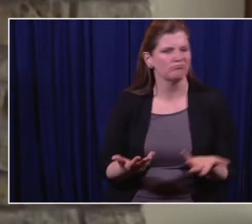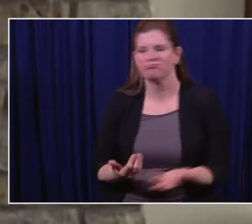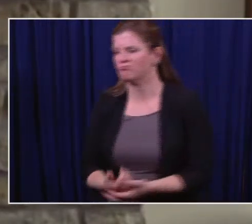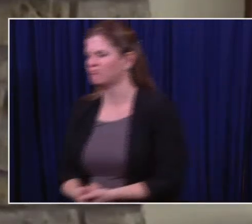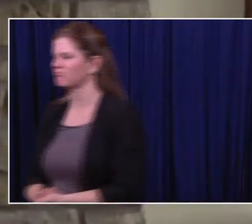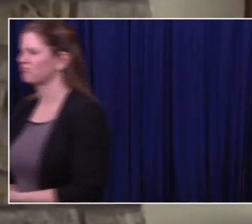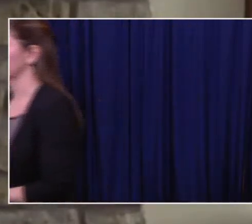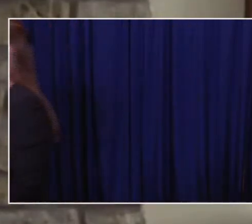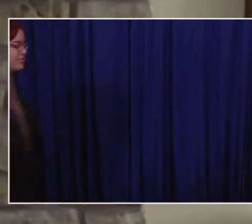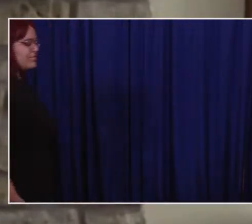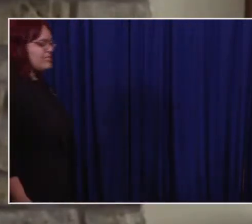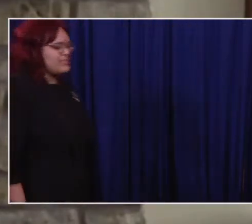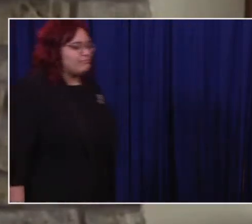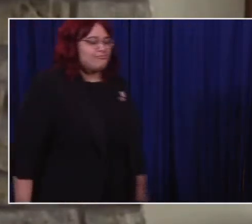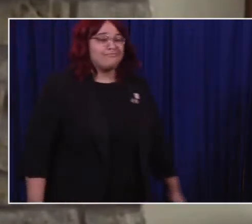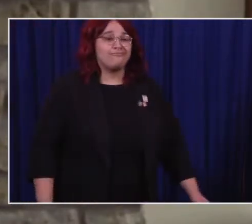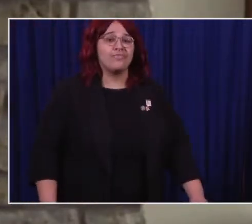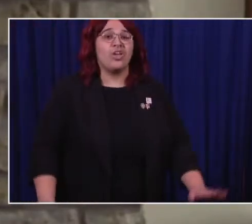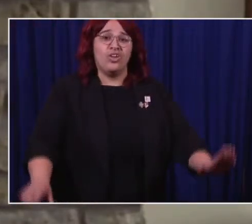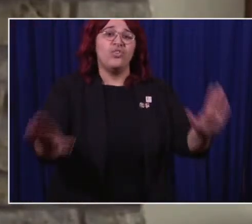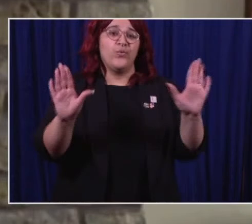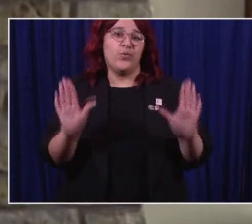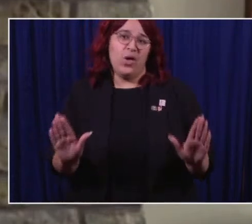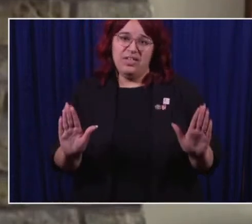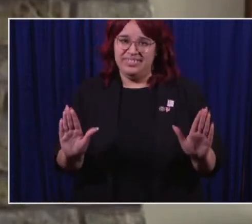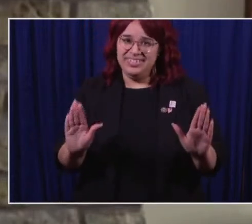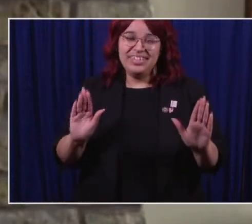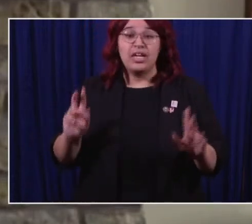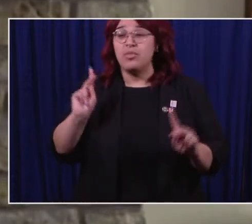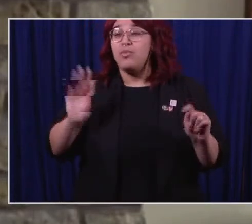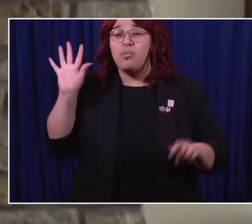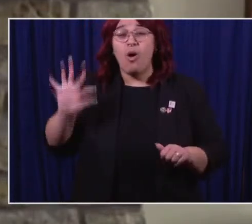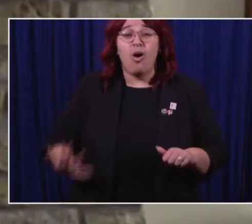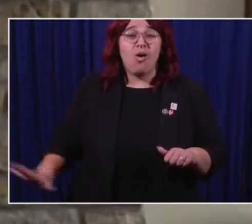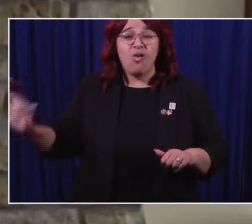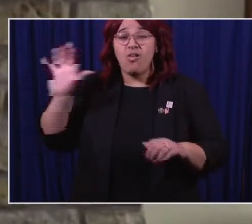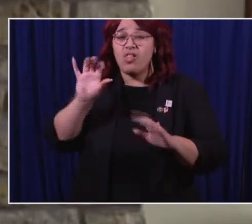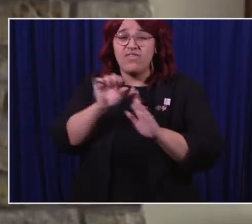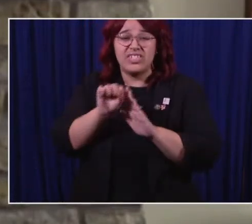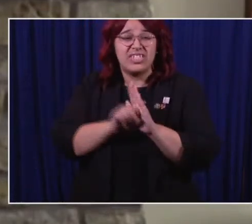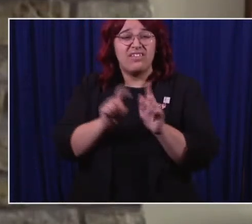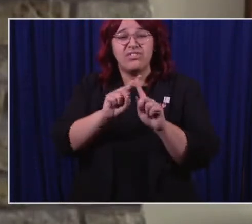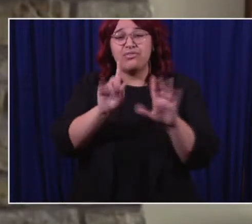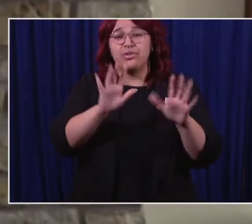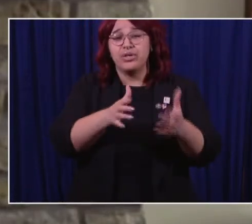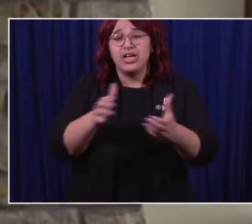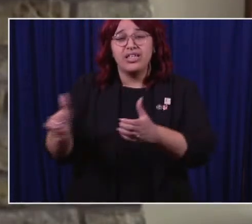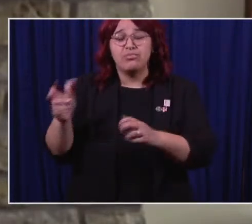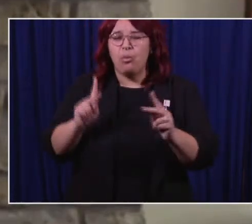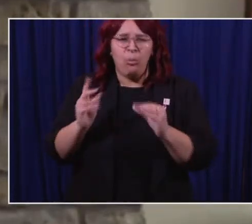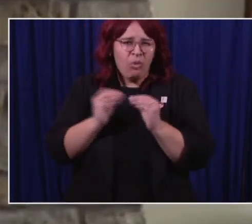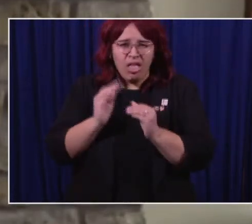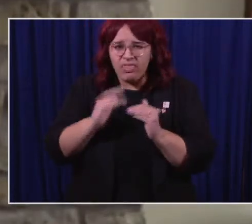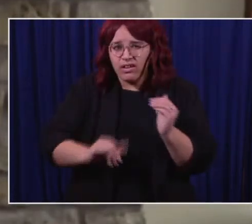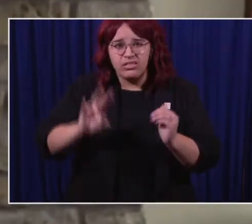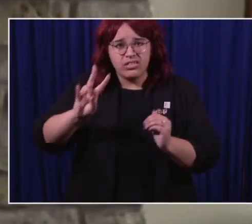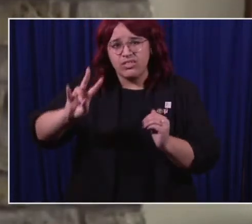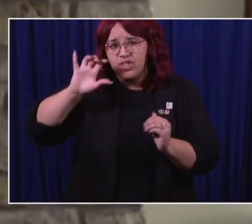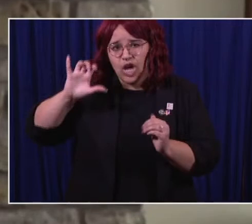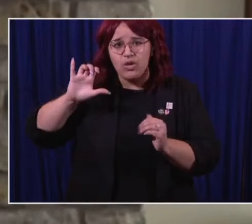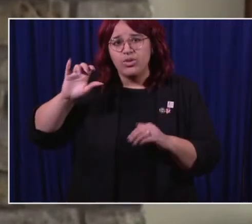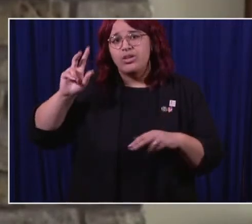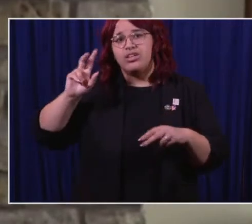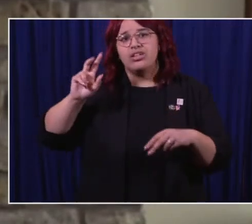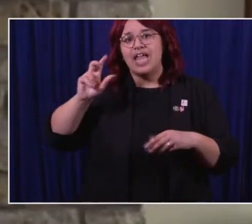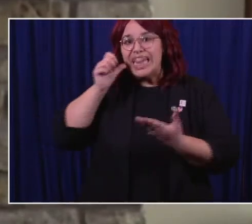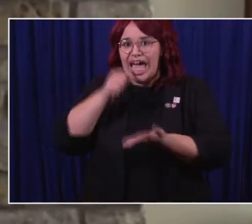different letters, I think, groups that want to be in that list, and they all make good